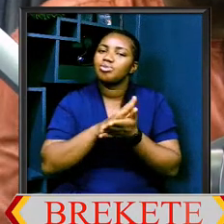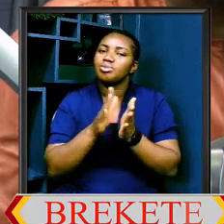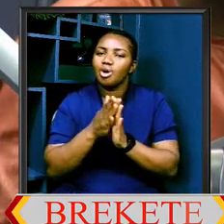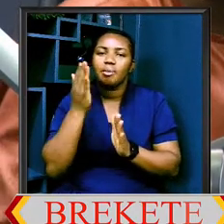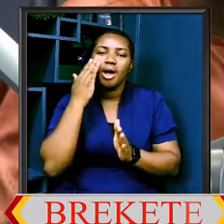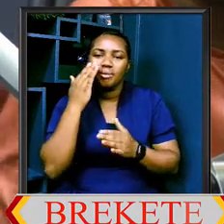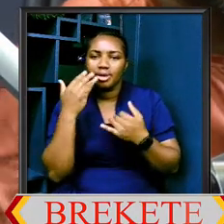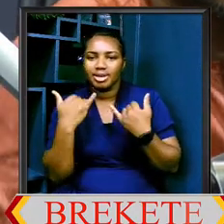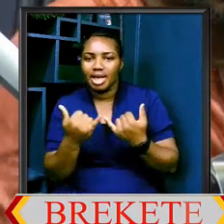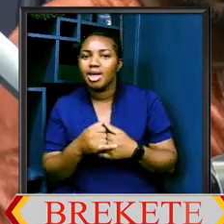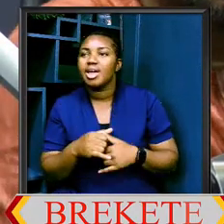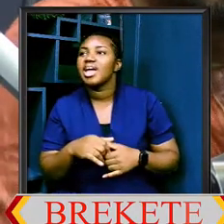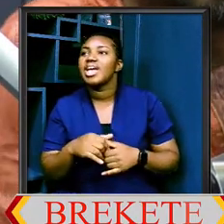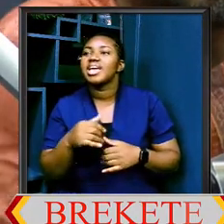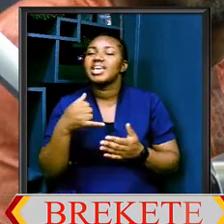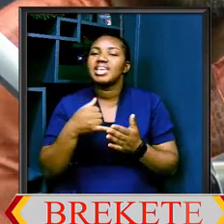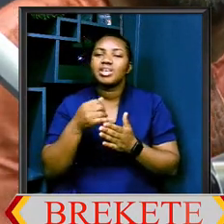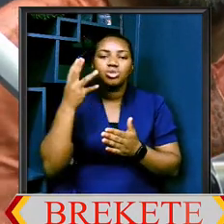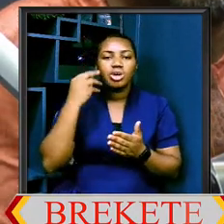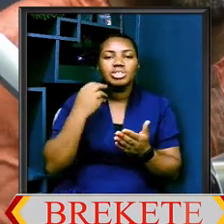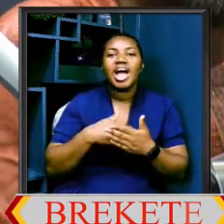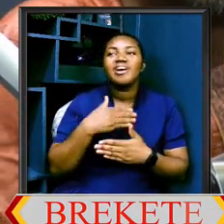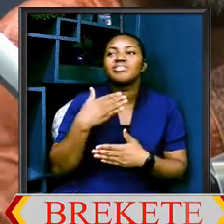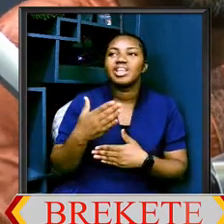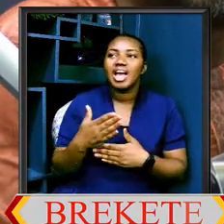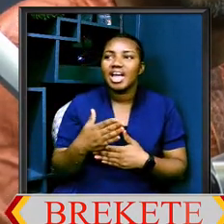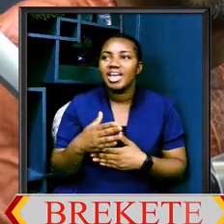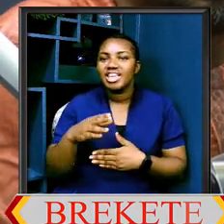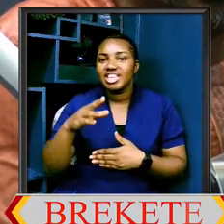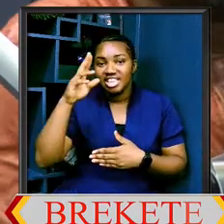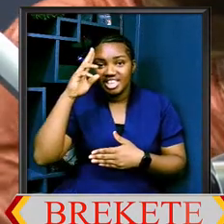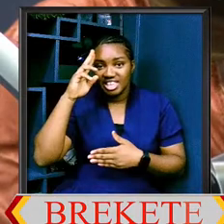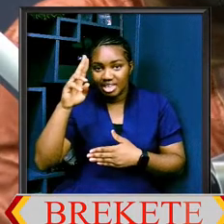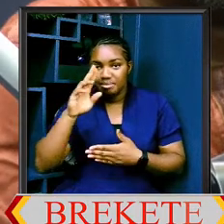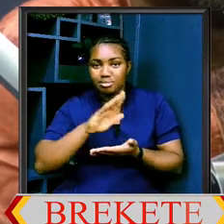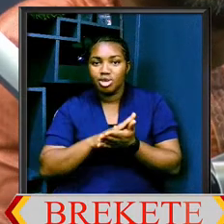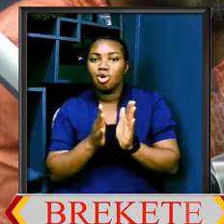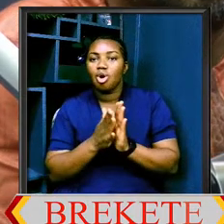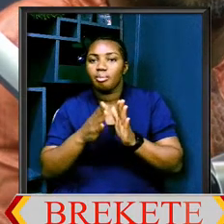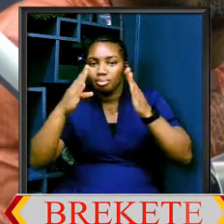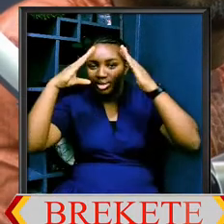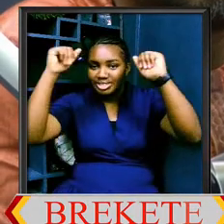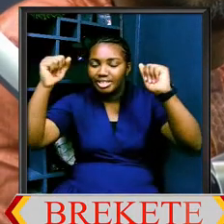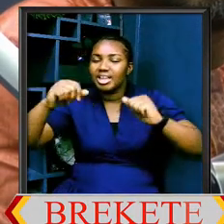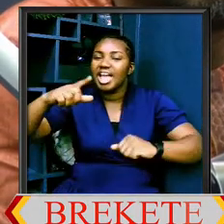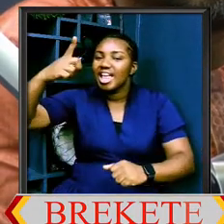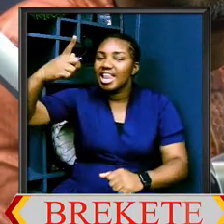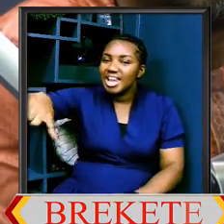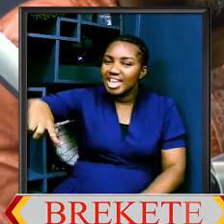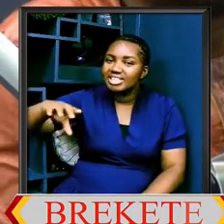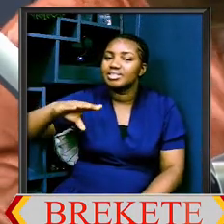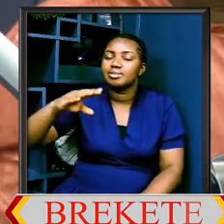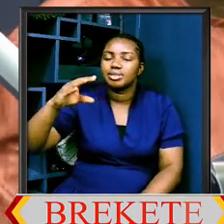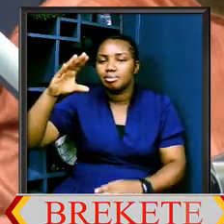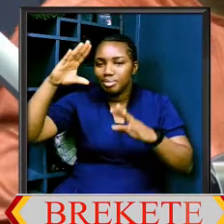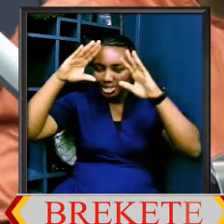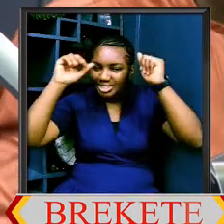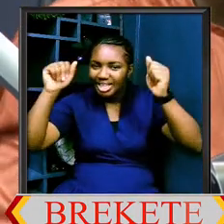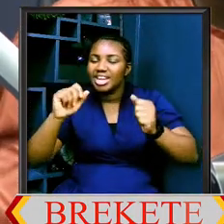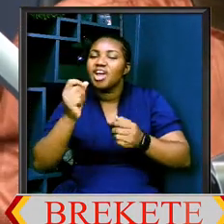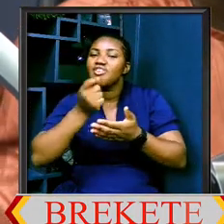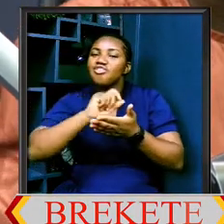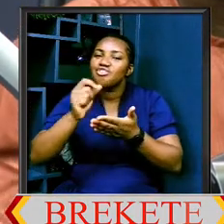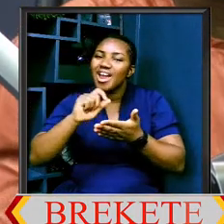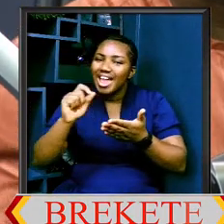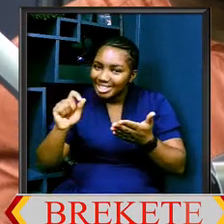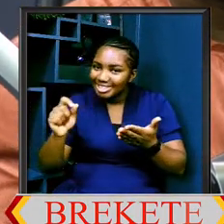way you tell us. It is after we him emerge as the president. Mm-hmm. Late Babangida Shehu Mehula will now write a